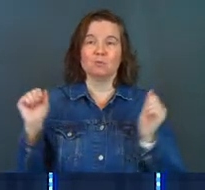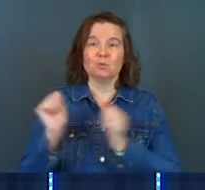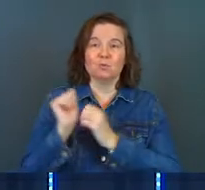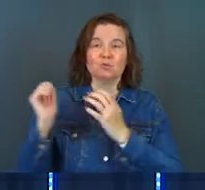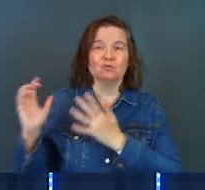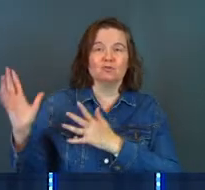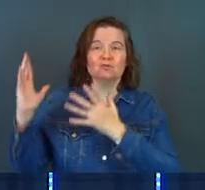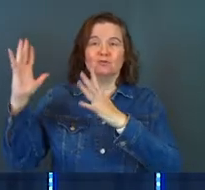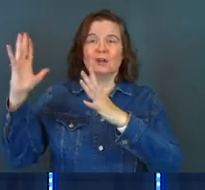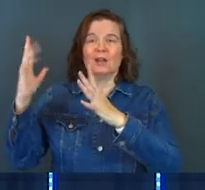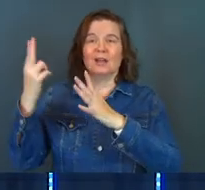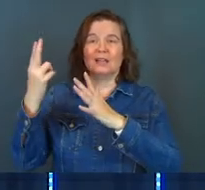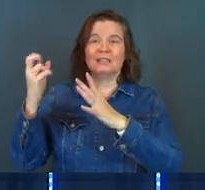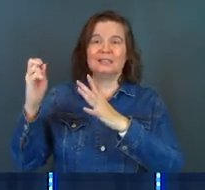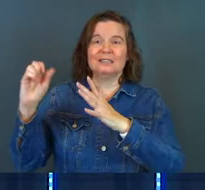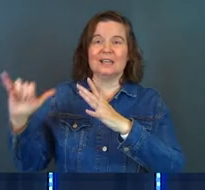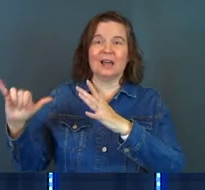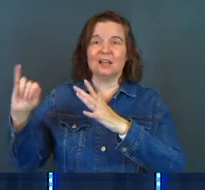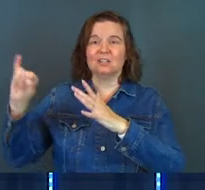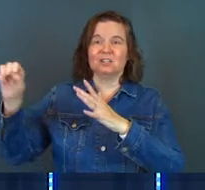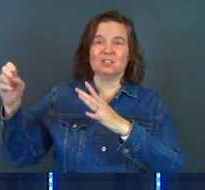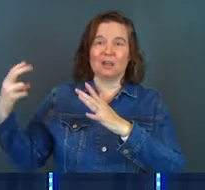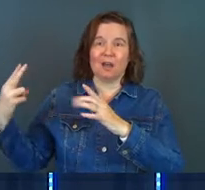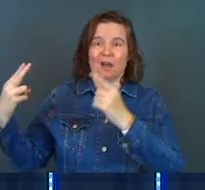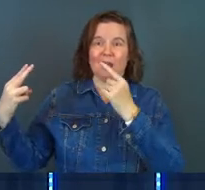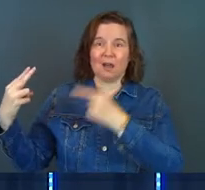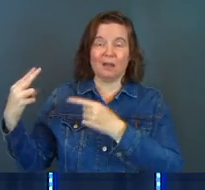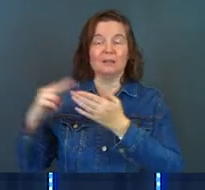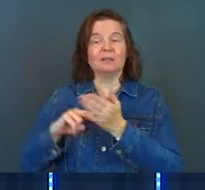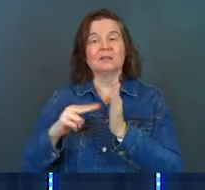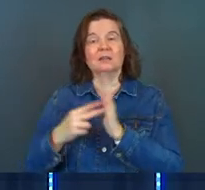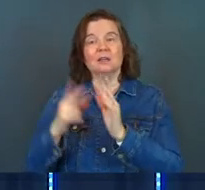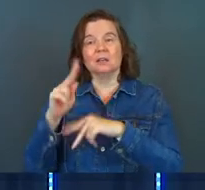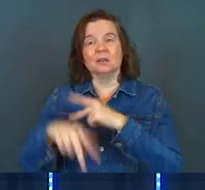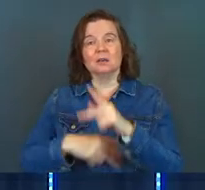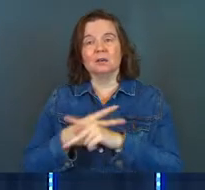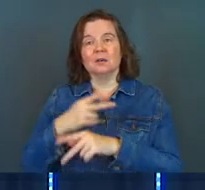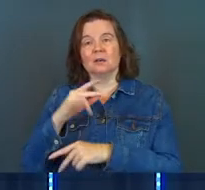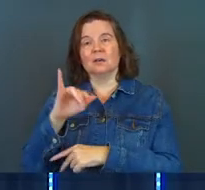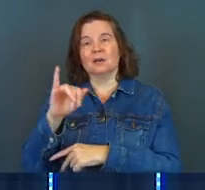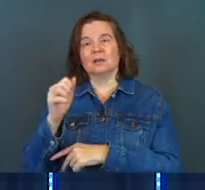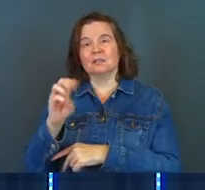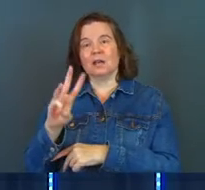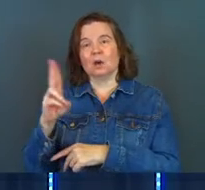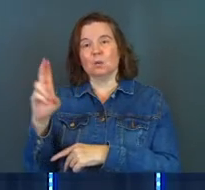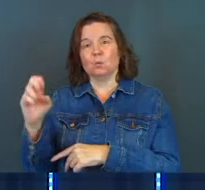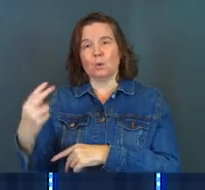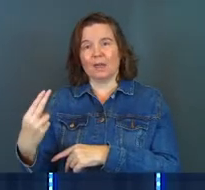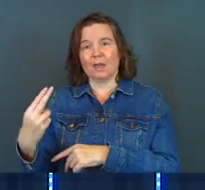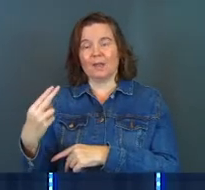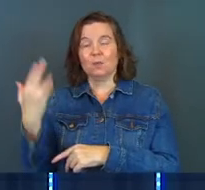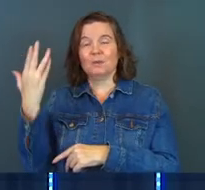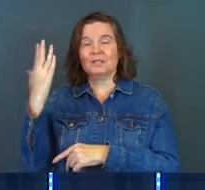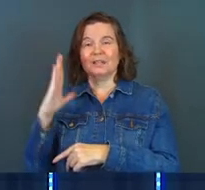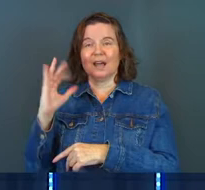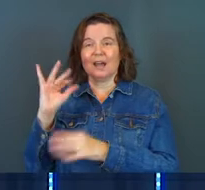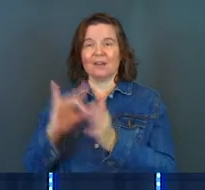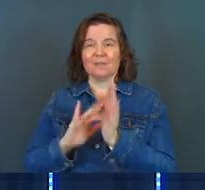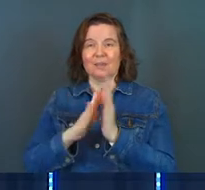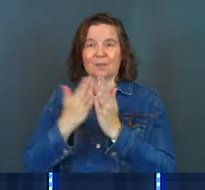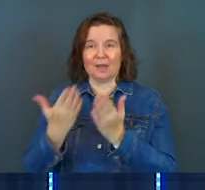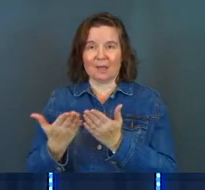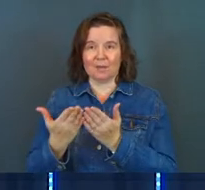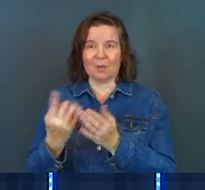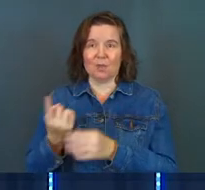praise. And then the Yah at the end, the Jah at the end, that is a version of Yahweh, which is the God of the